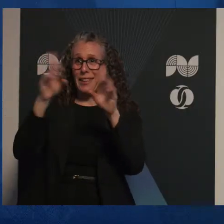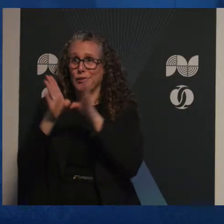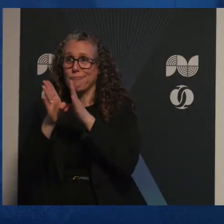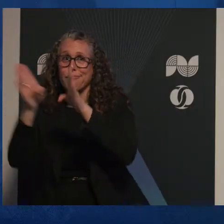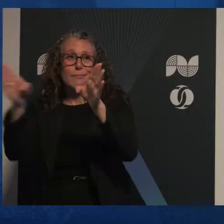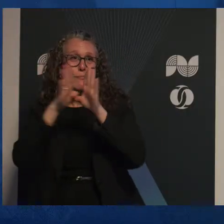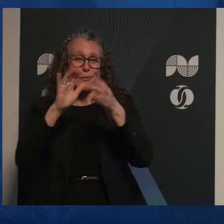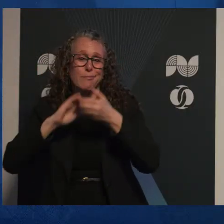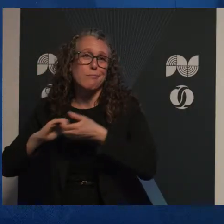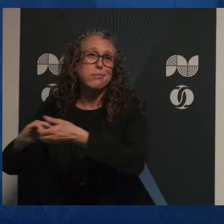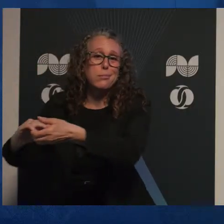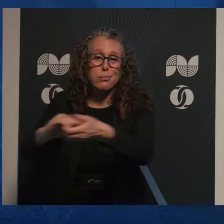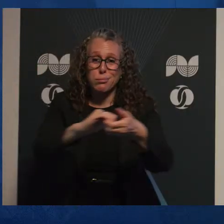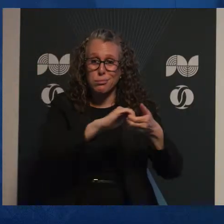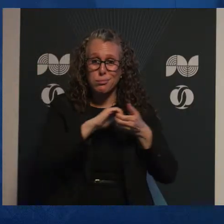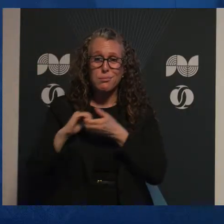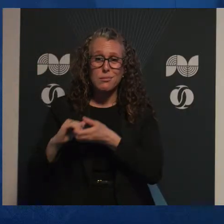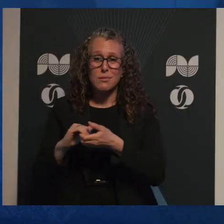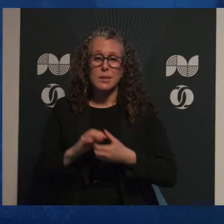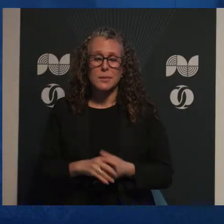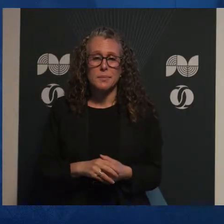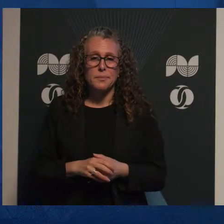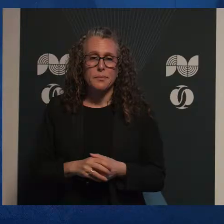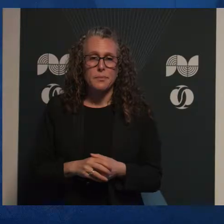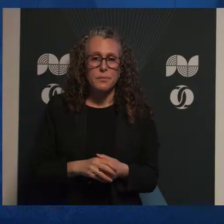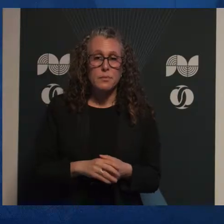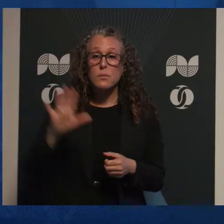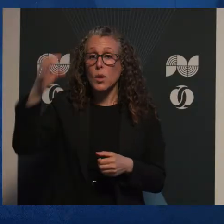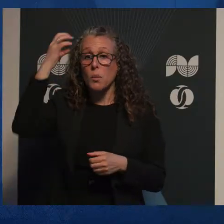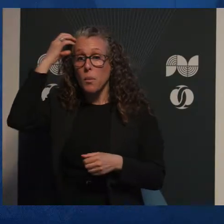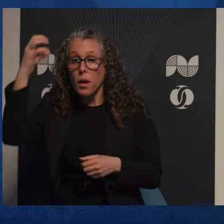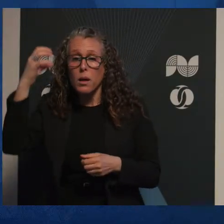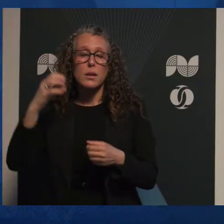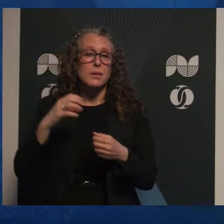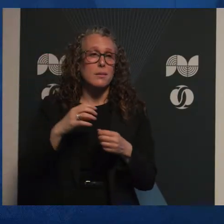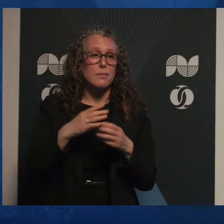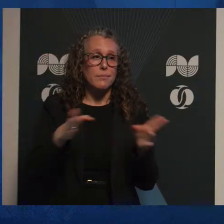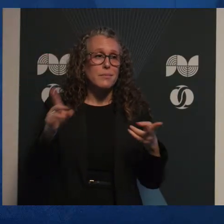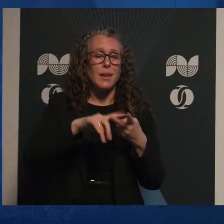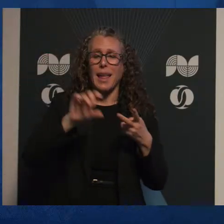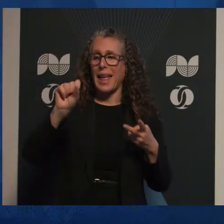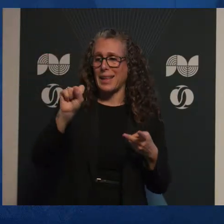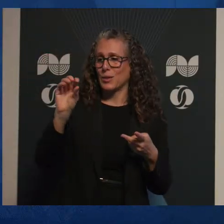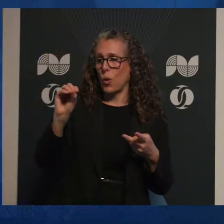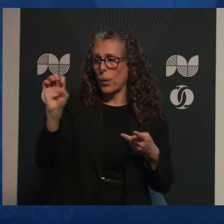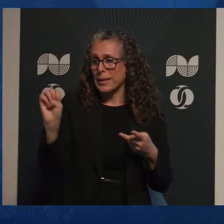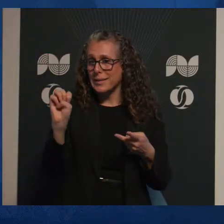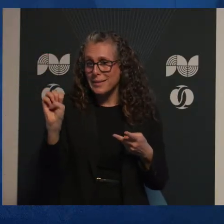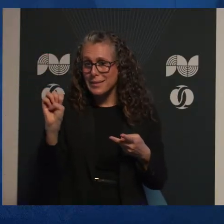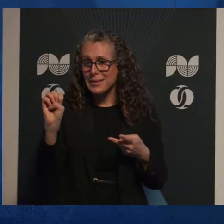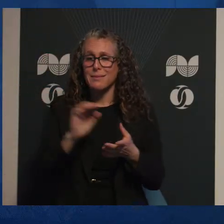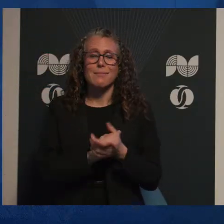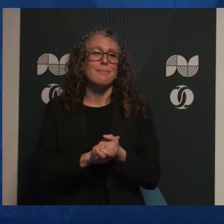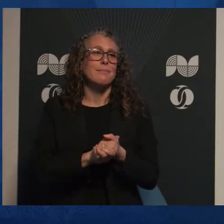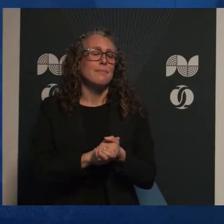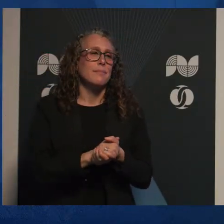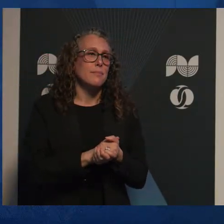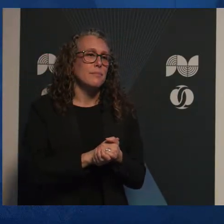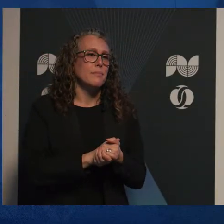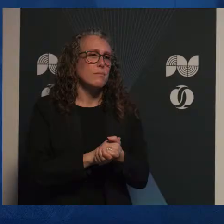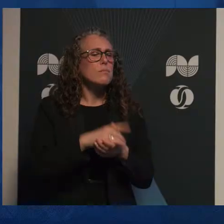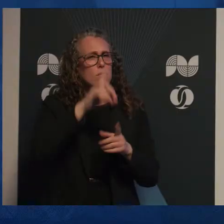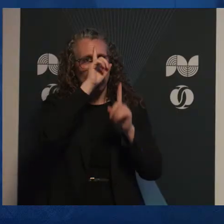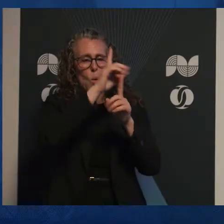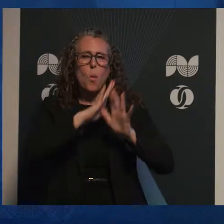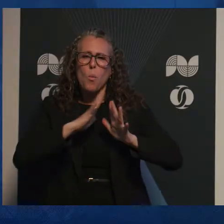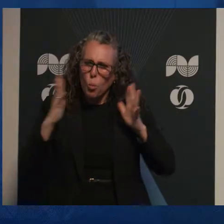to work with the public sector to work on SOE reform in order to kind of promote the